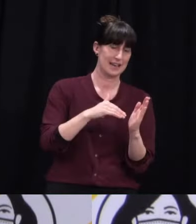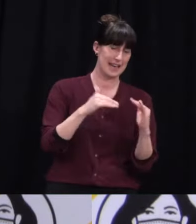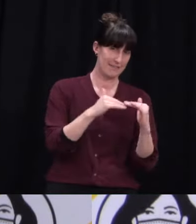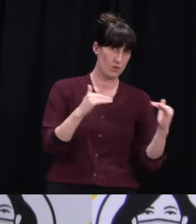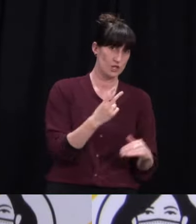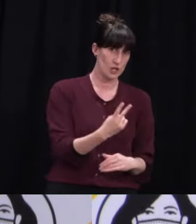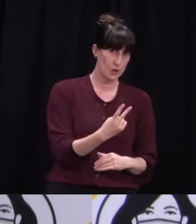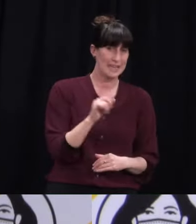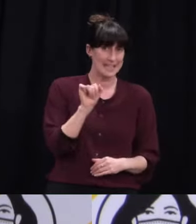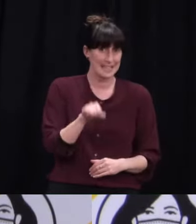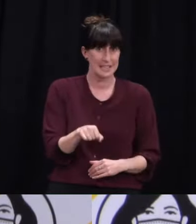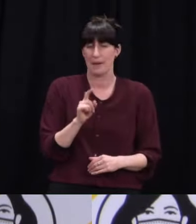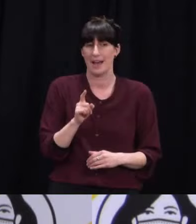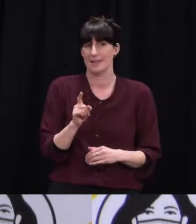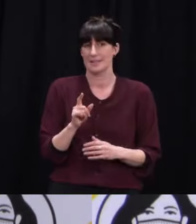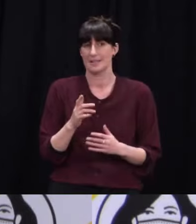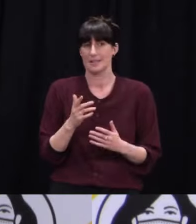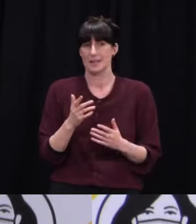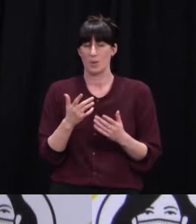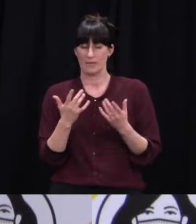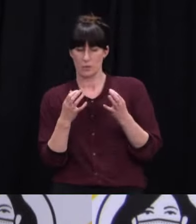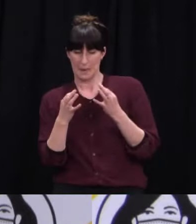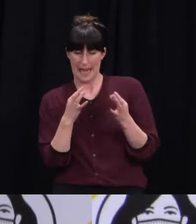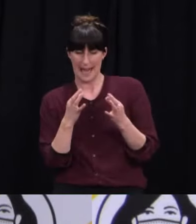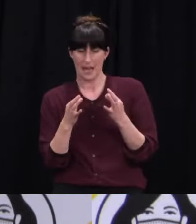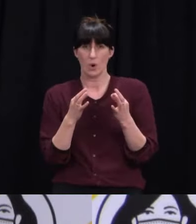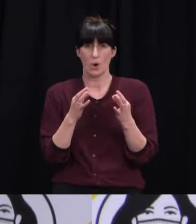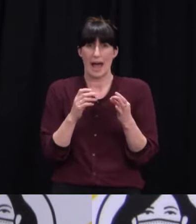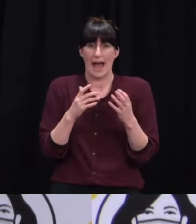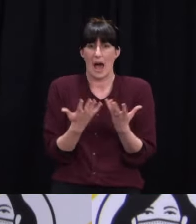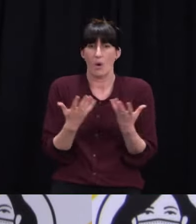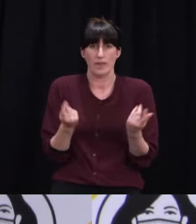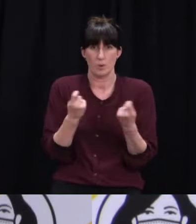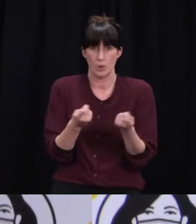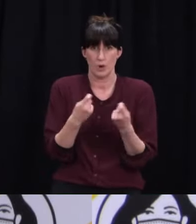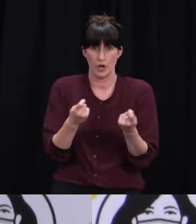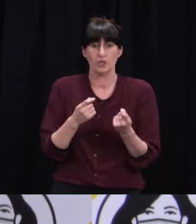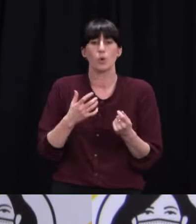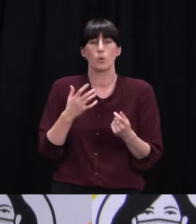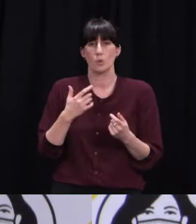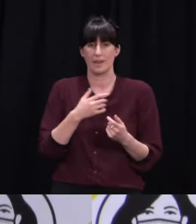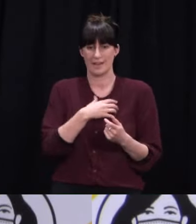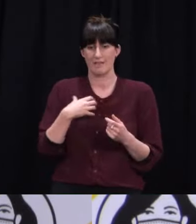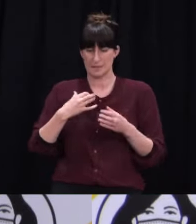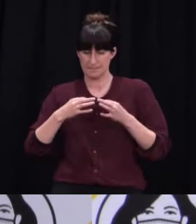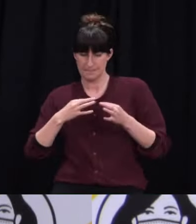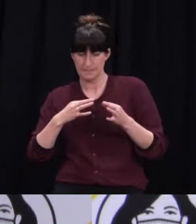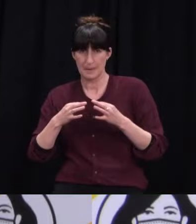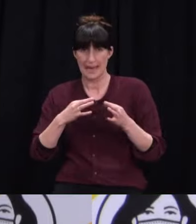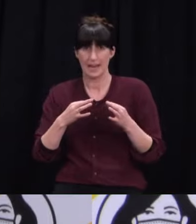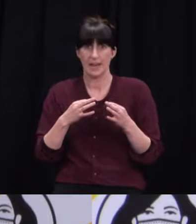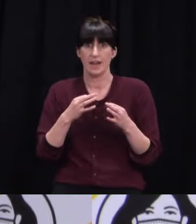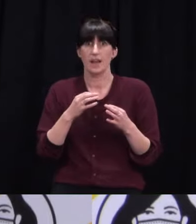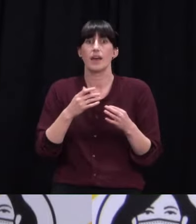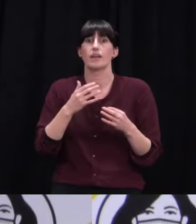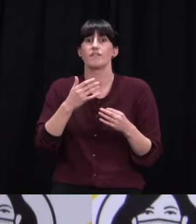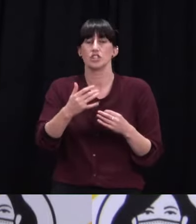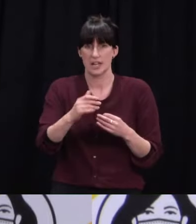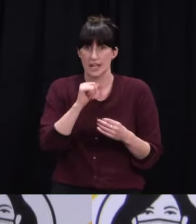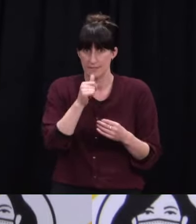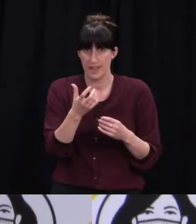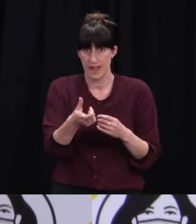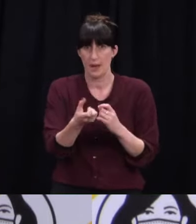extensive conversations going on to be ready for that in the event that that's where we get to at some point in the next little while. So does that mean that even